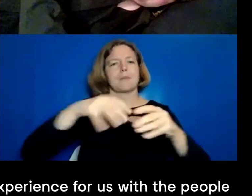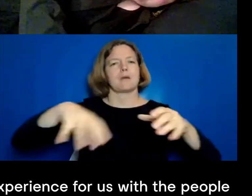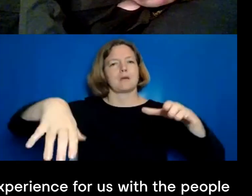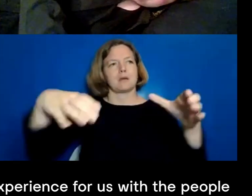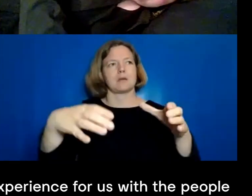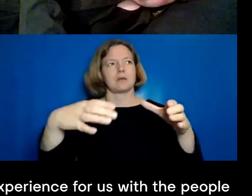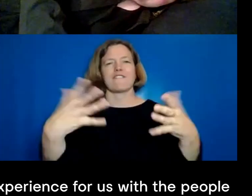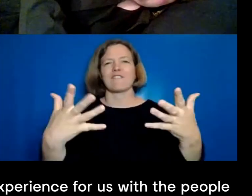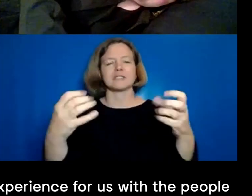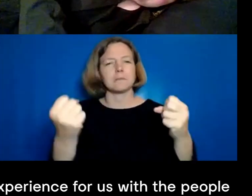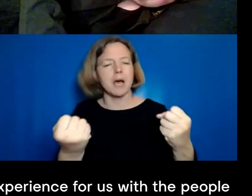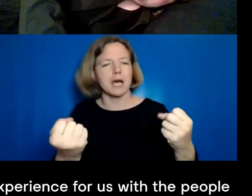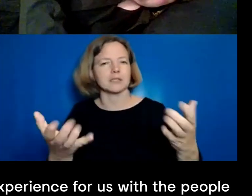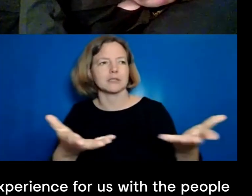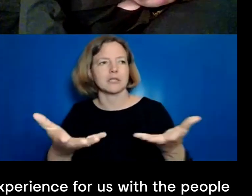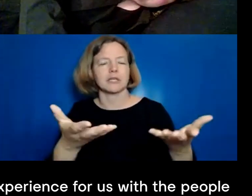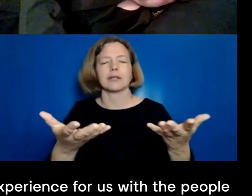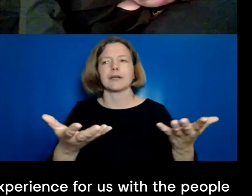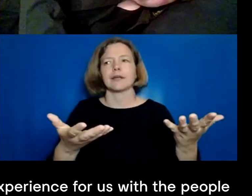for us with the people and the